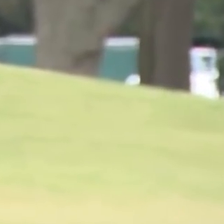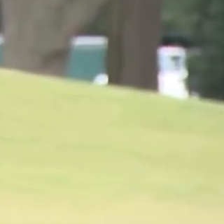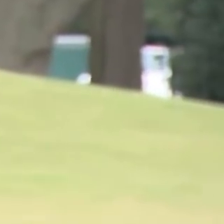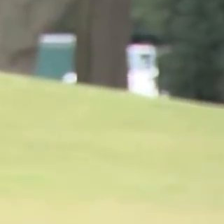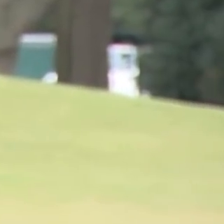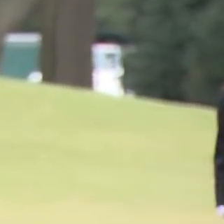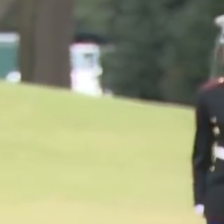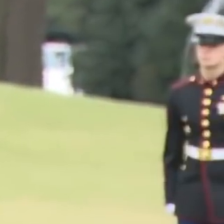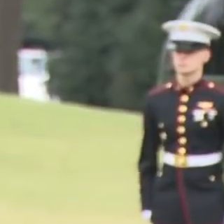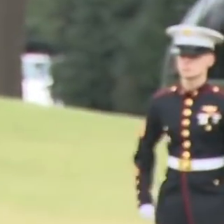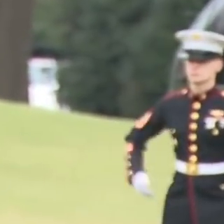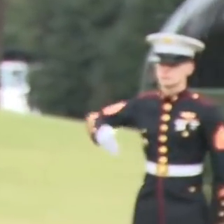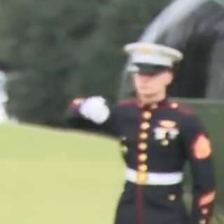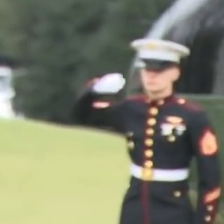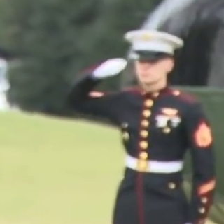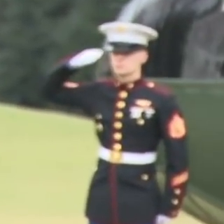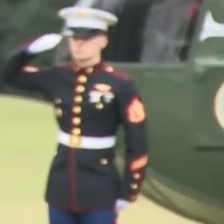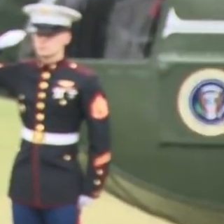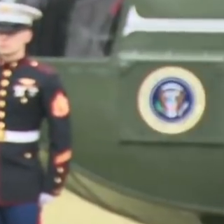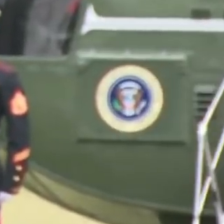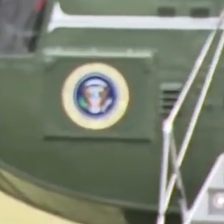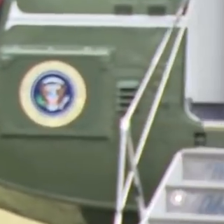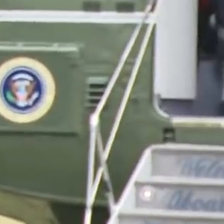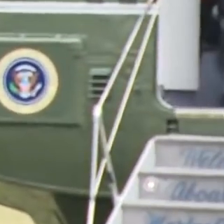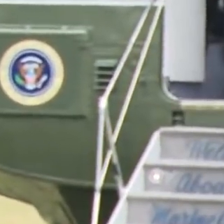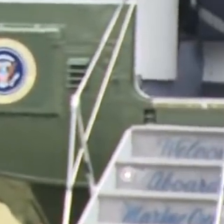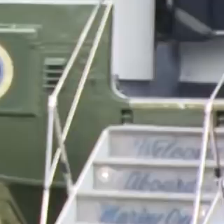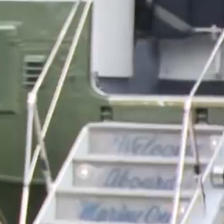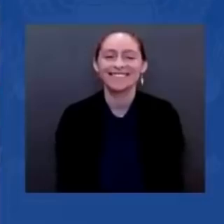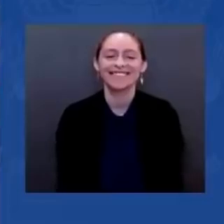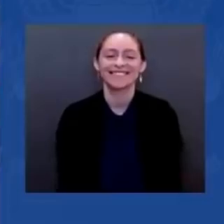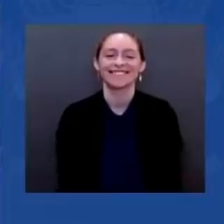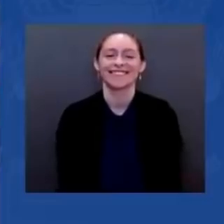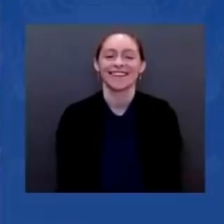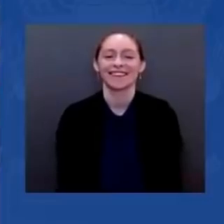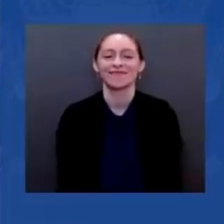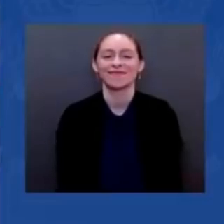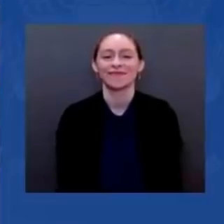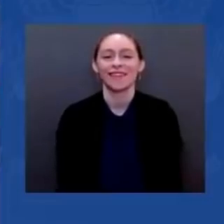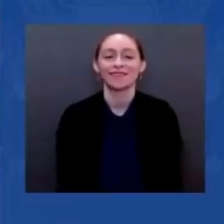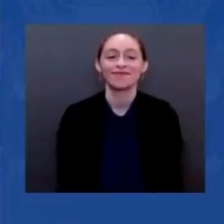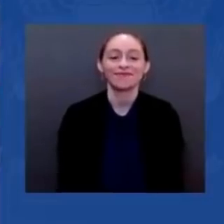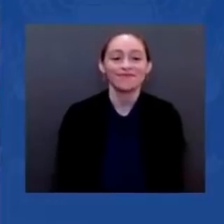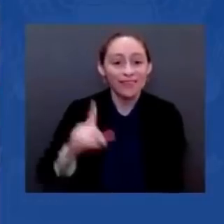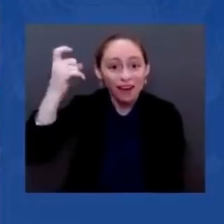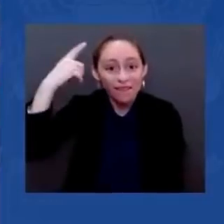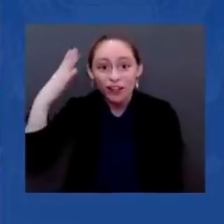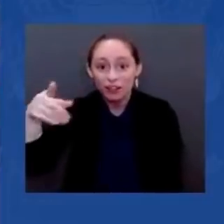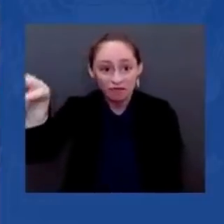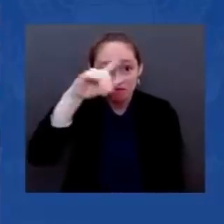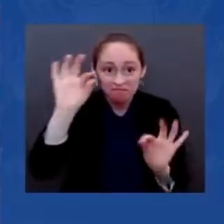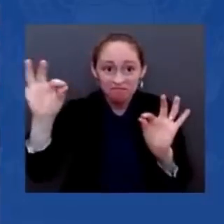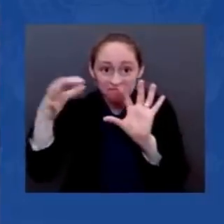that. Basically, it makes no real sense, the conversation that they have, in my opinion. Welcome, Mr. President. This is actually